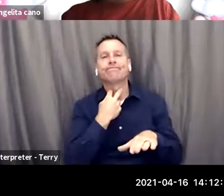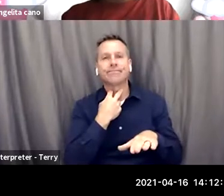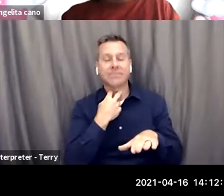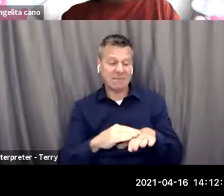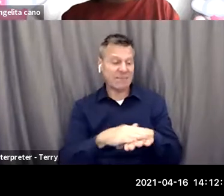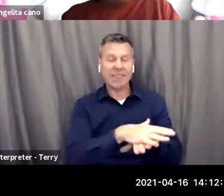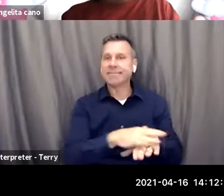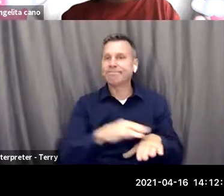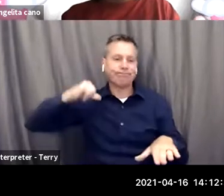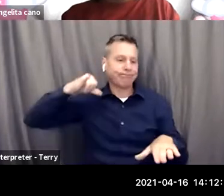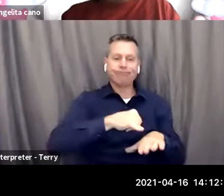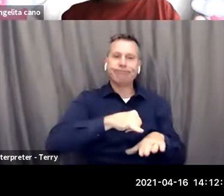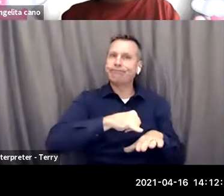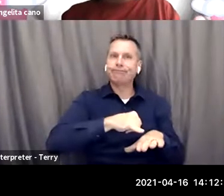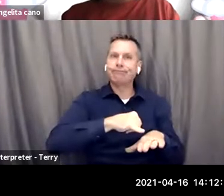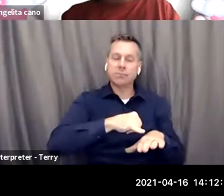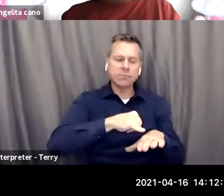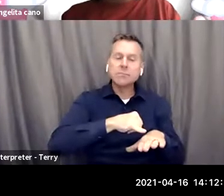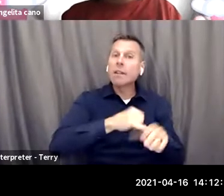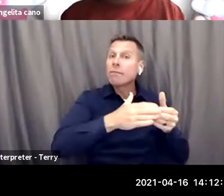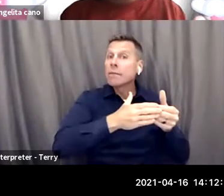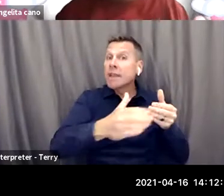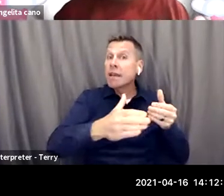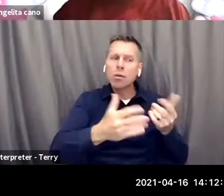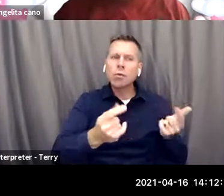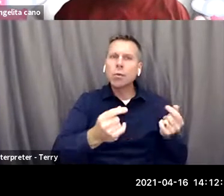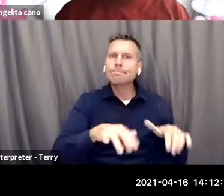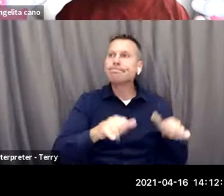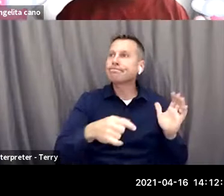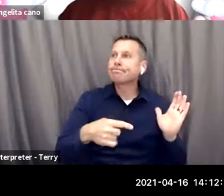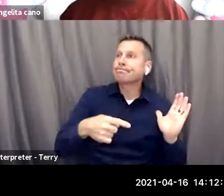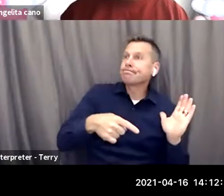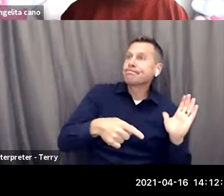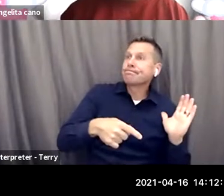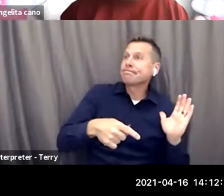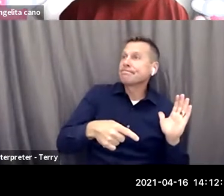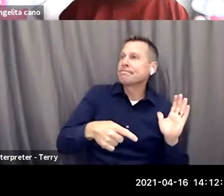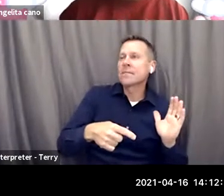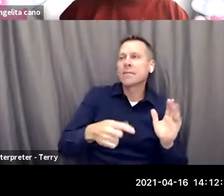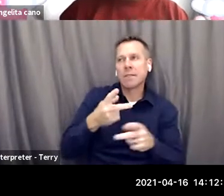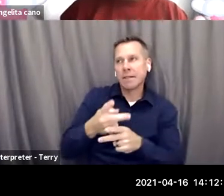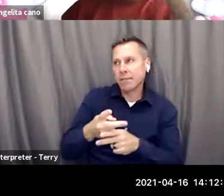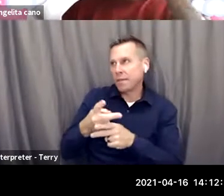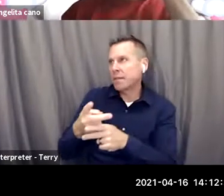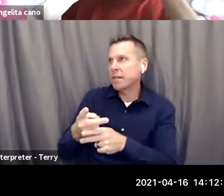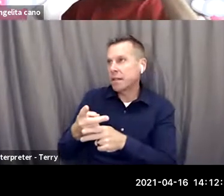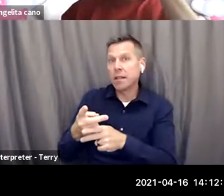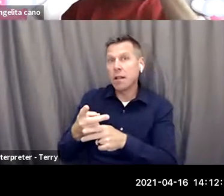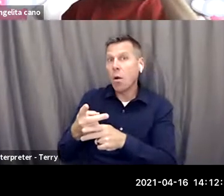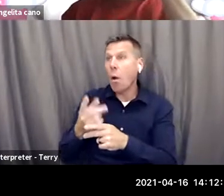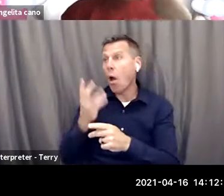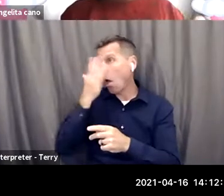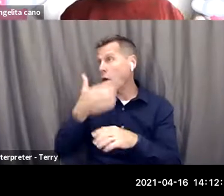teach people how not to spill red wine on a white carpet, or you can put a piece of furniture on it and pretend like it never happened, but the stain's not going